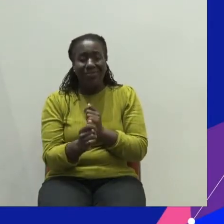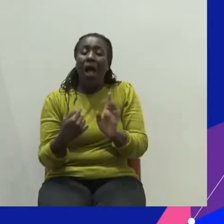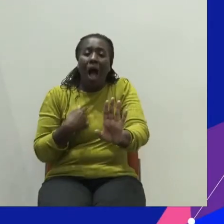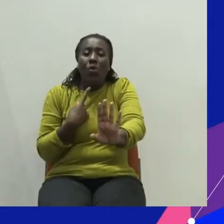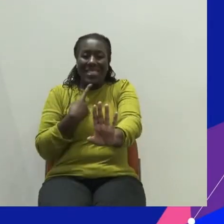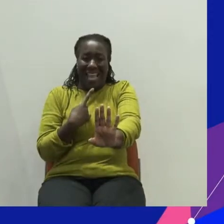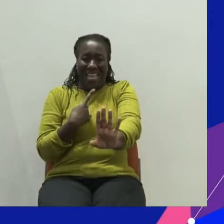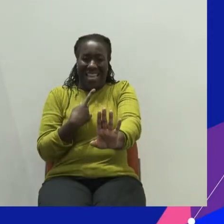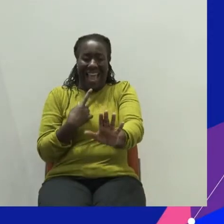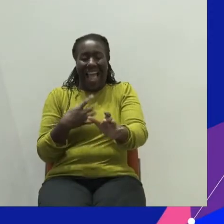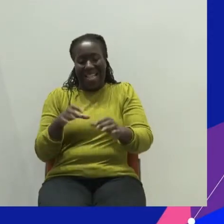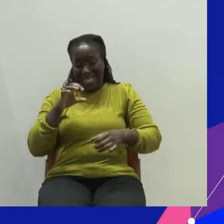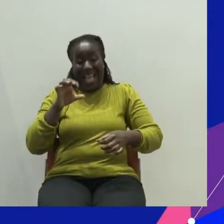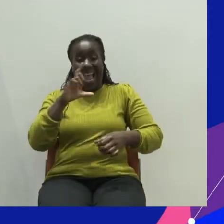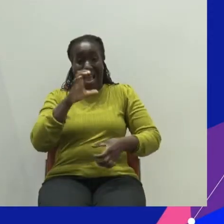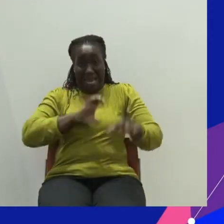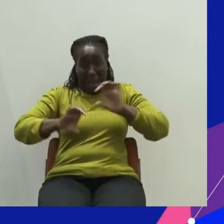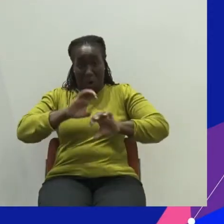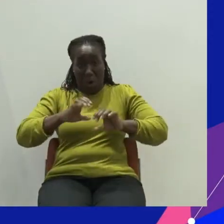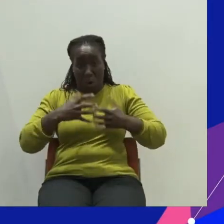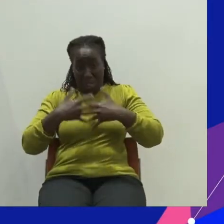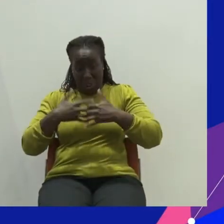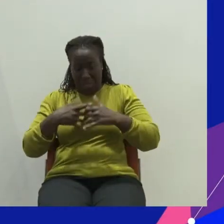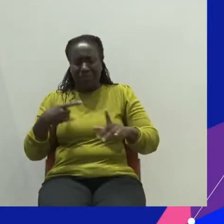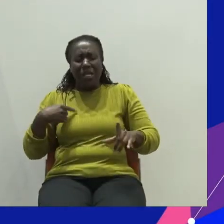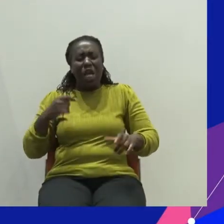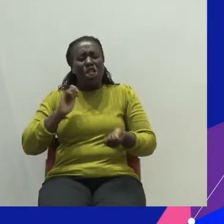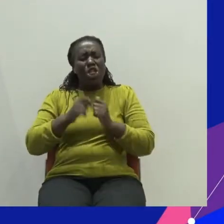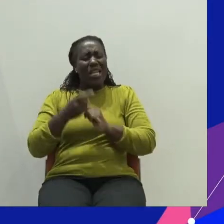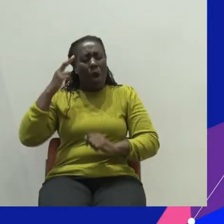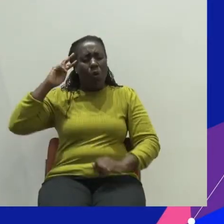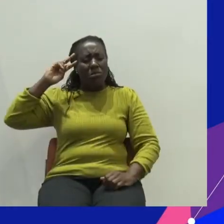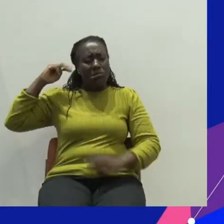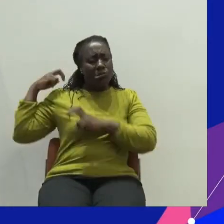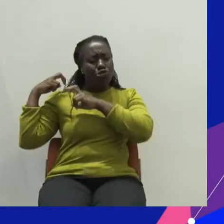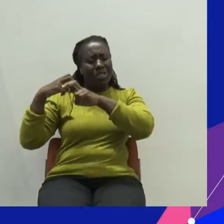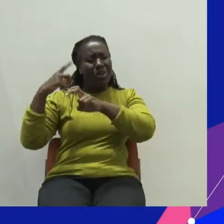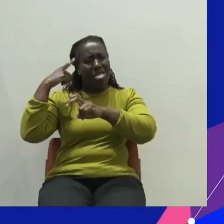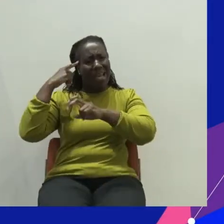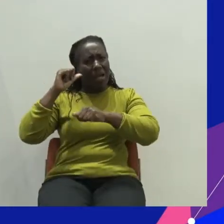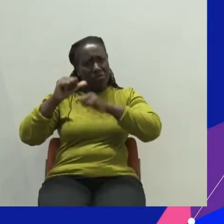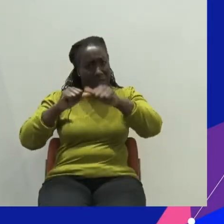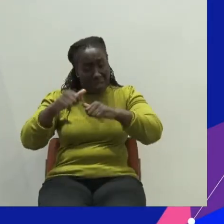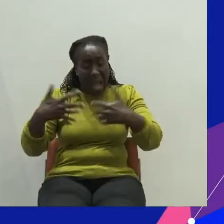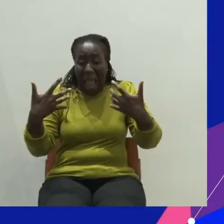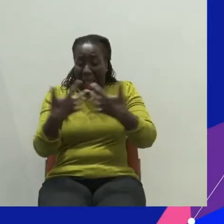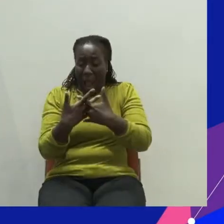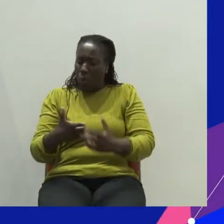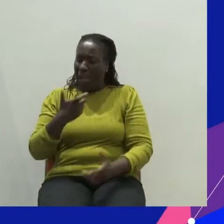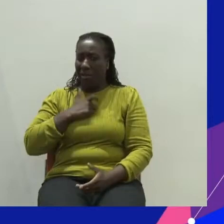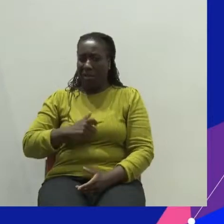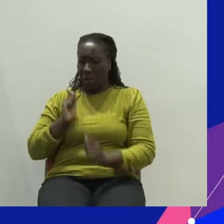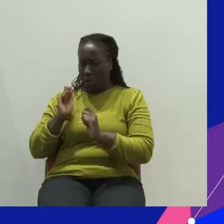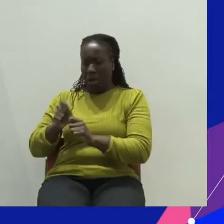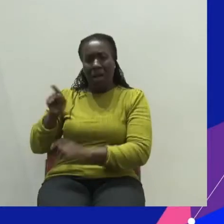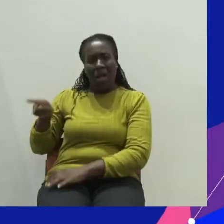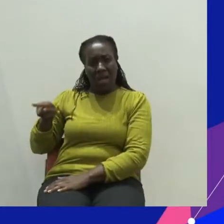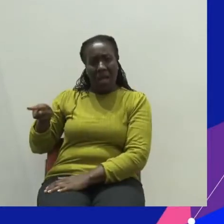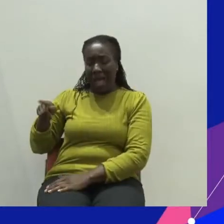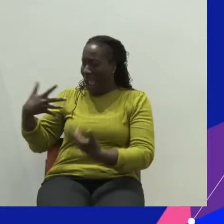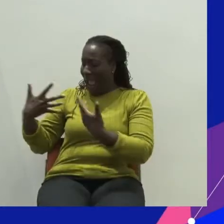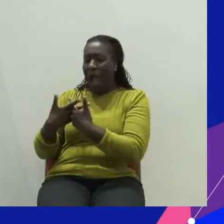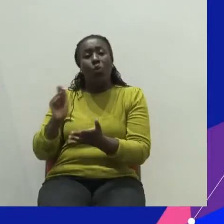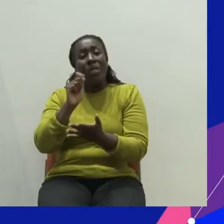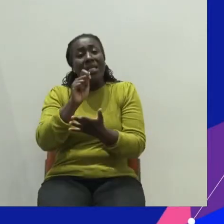as a chemical engineer, changing how we've traditionally thought about those processes, how we characterize them, and how we